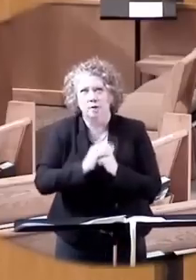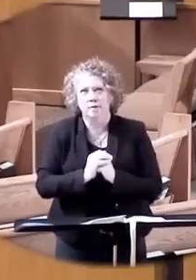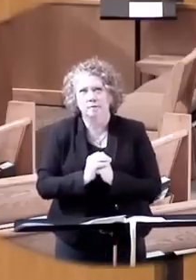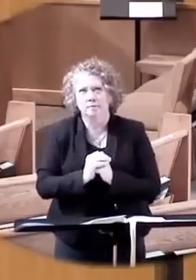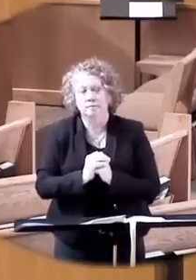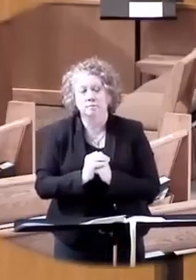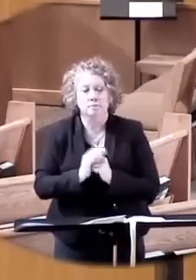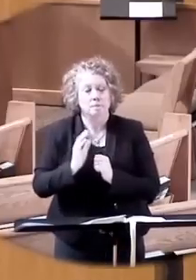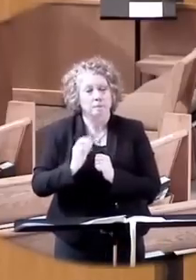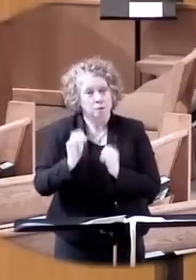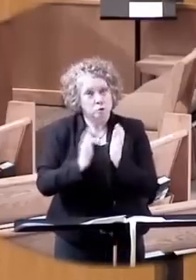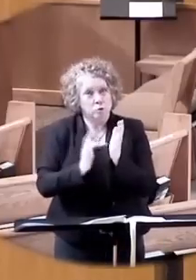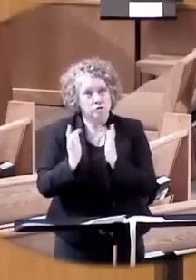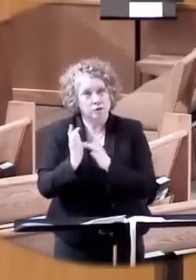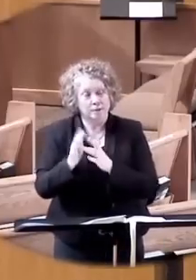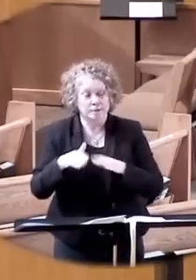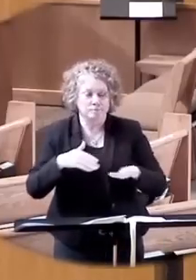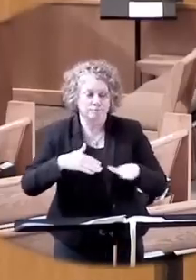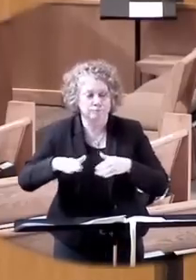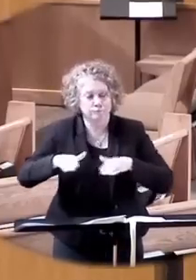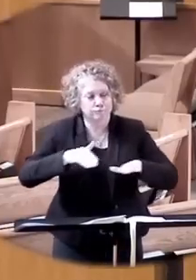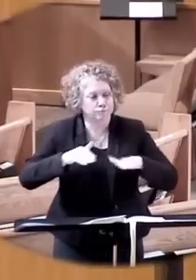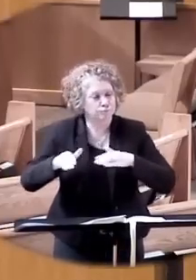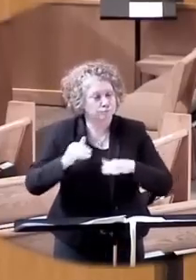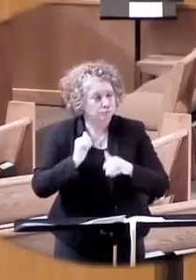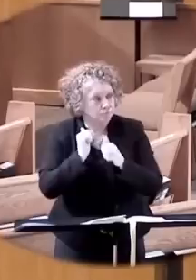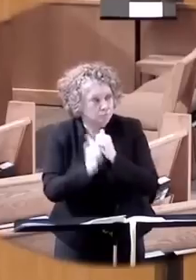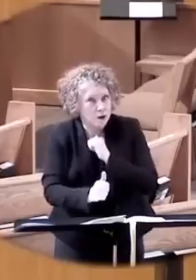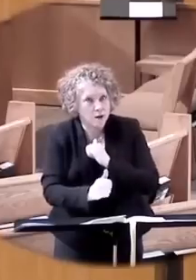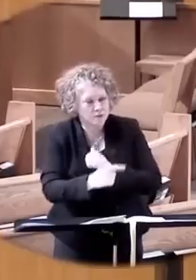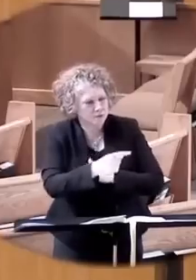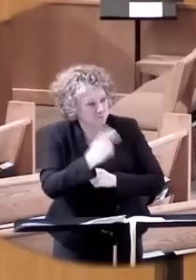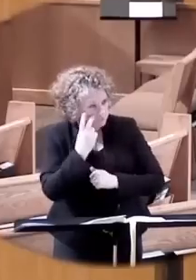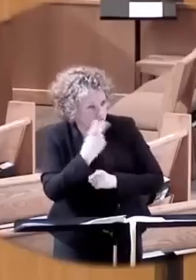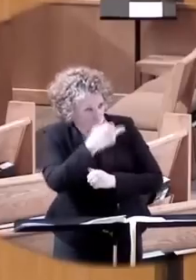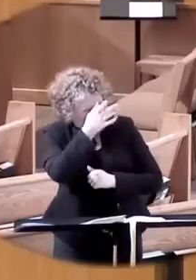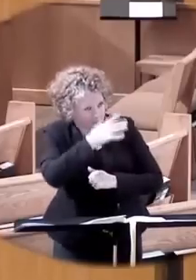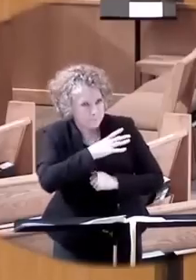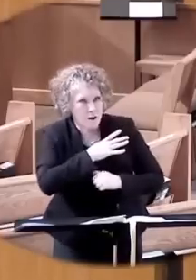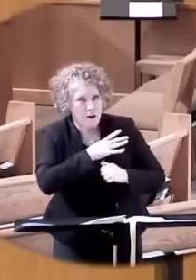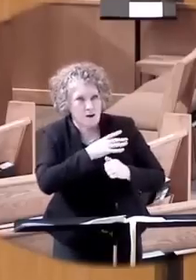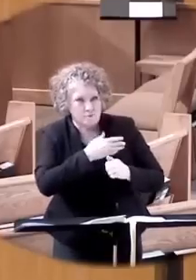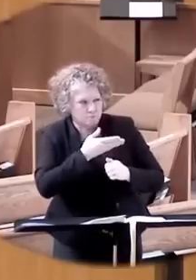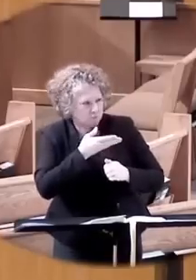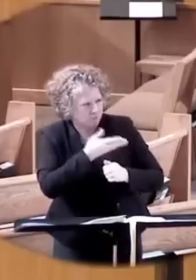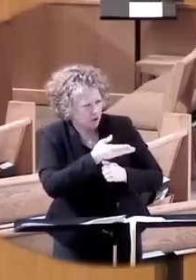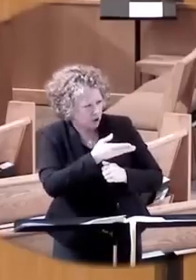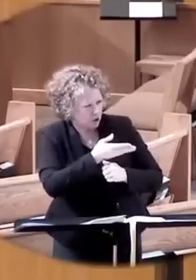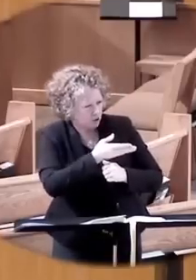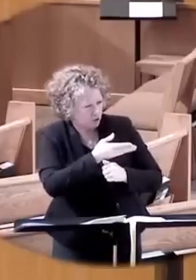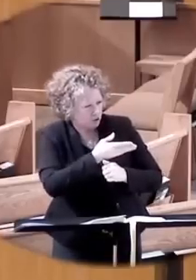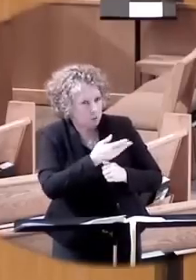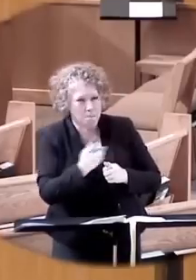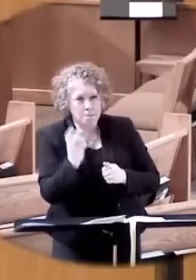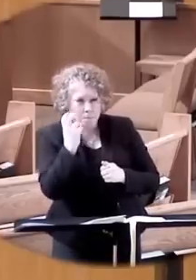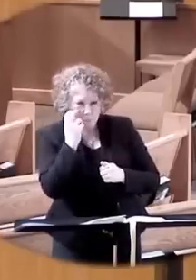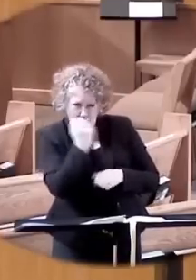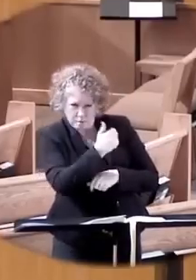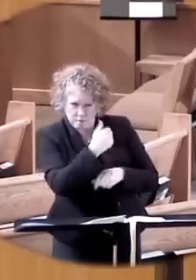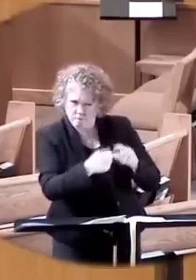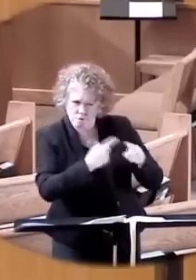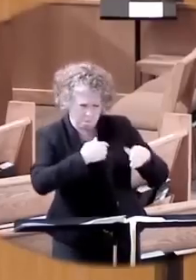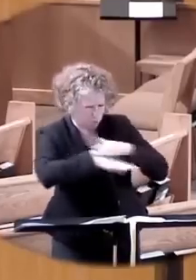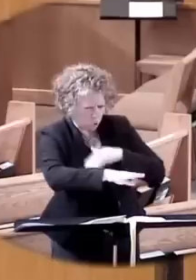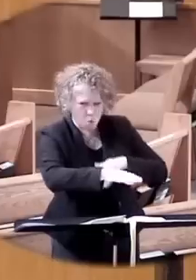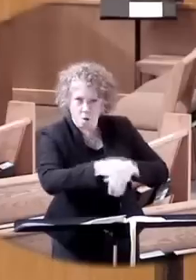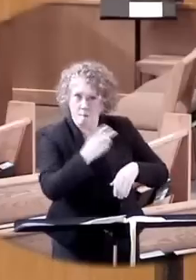As Jesus passed by, he saw a man blind from birth. He spat on